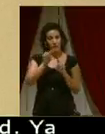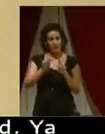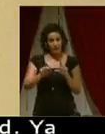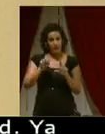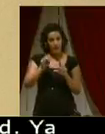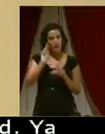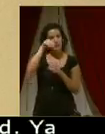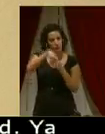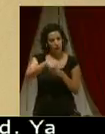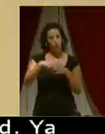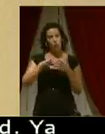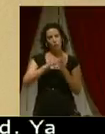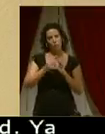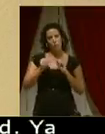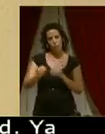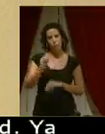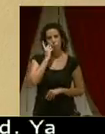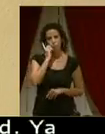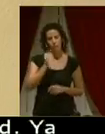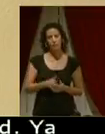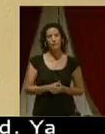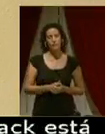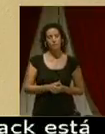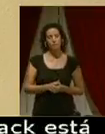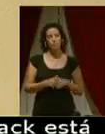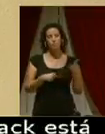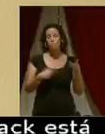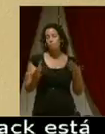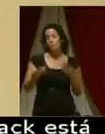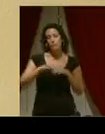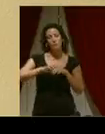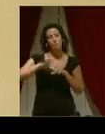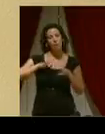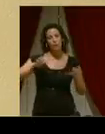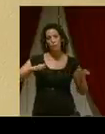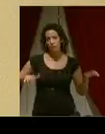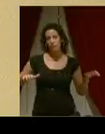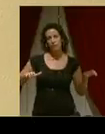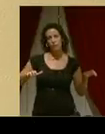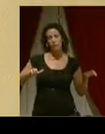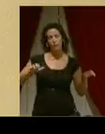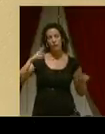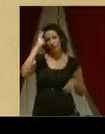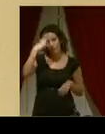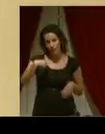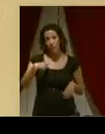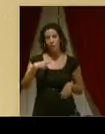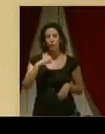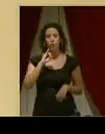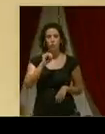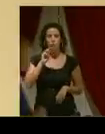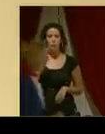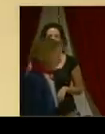the 4.1 version, the talkback facility is integrated. Yes, you can.